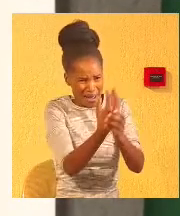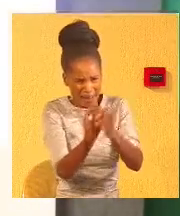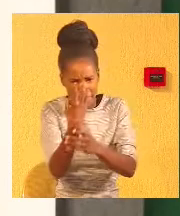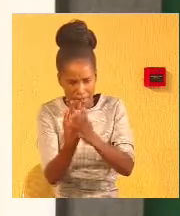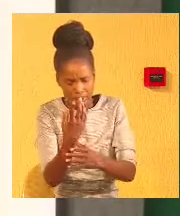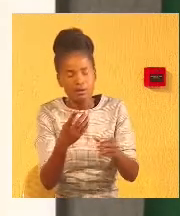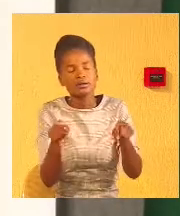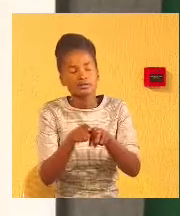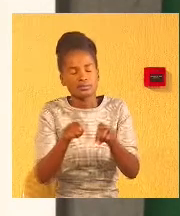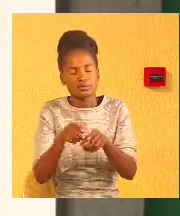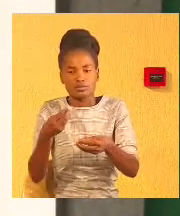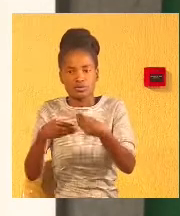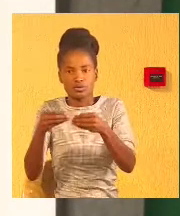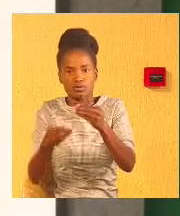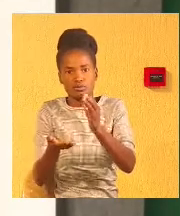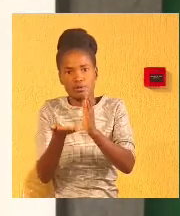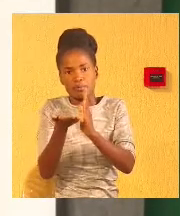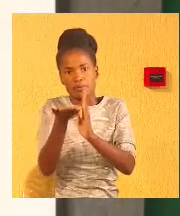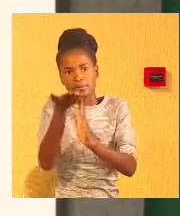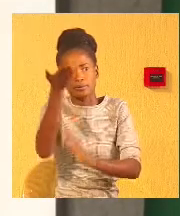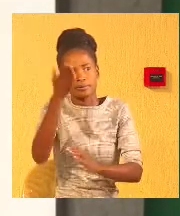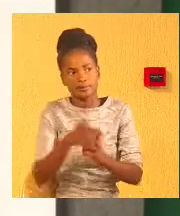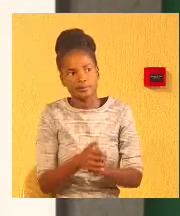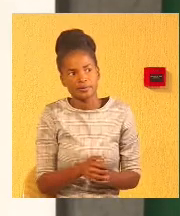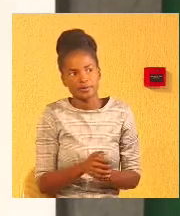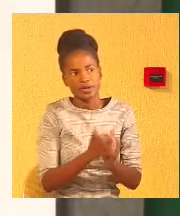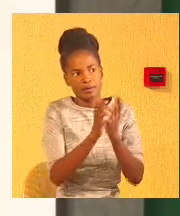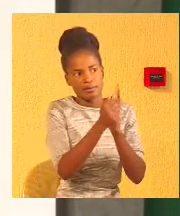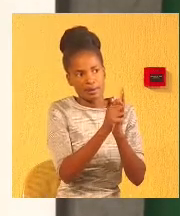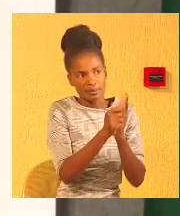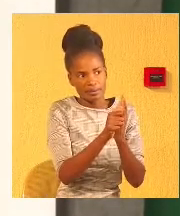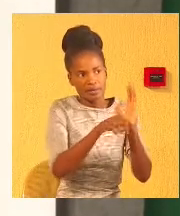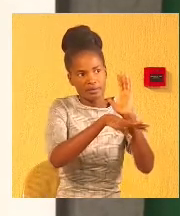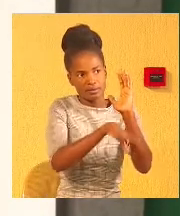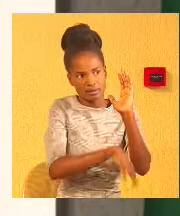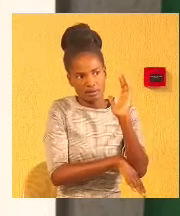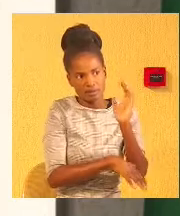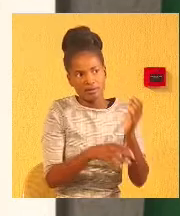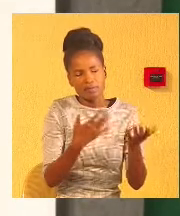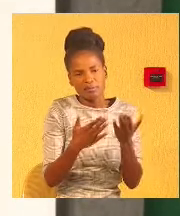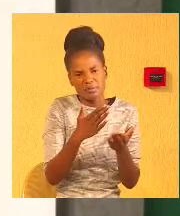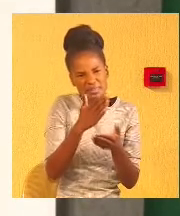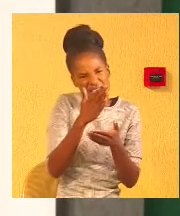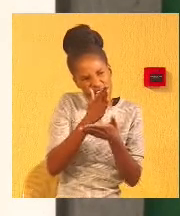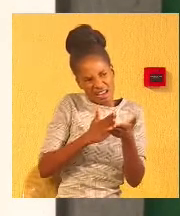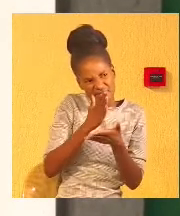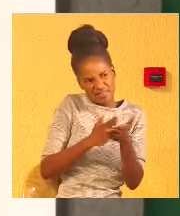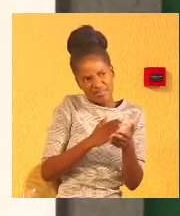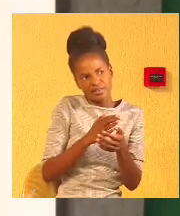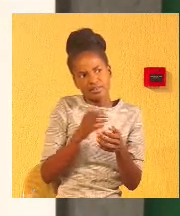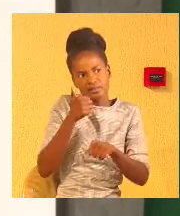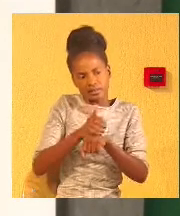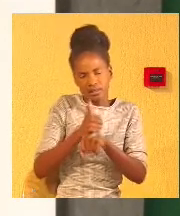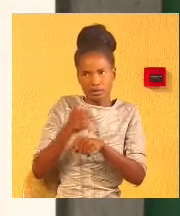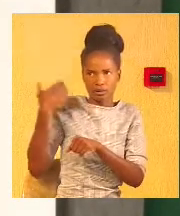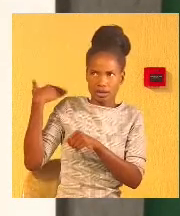in during this year, maize harvest, crop harvest will be on average or above average due to good rains.